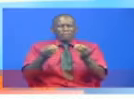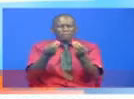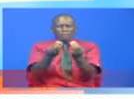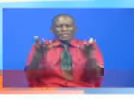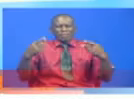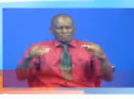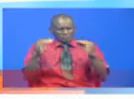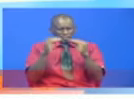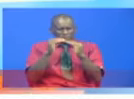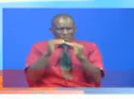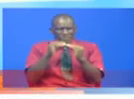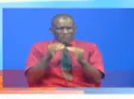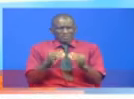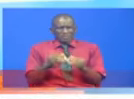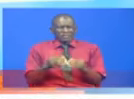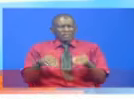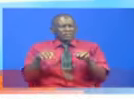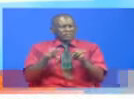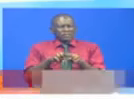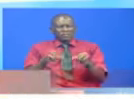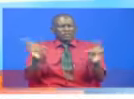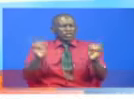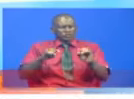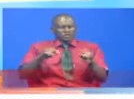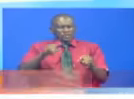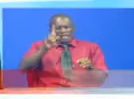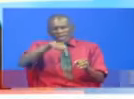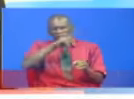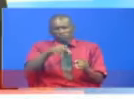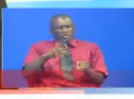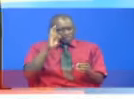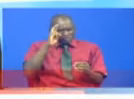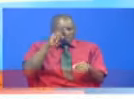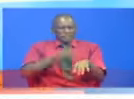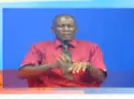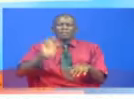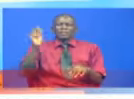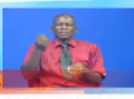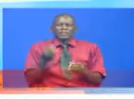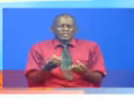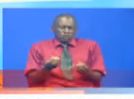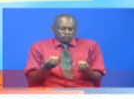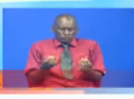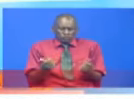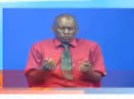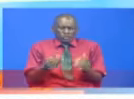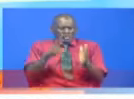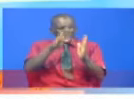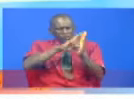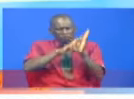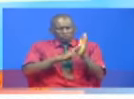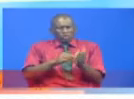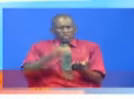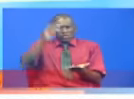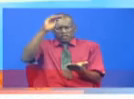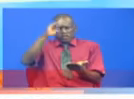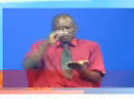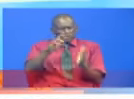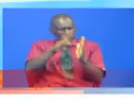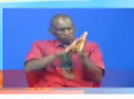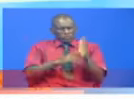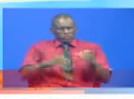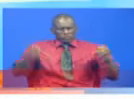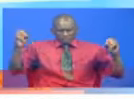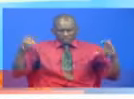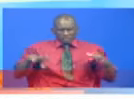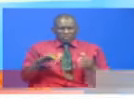Large gatherings of people still stand. Remember, when the president eased the regulations, he was very clear. It